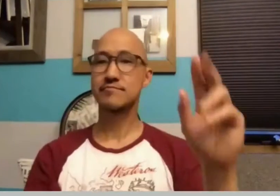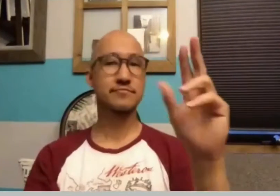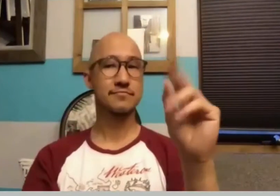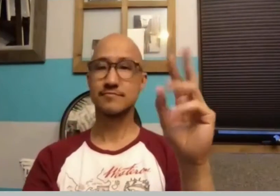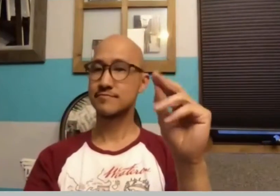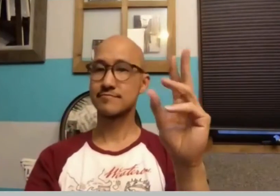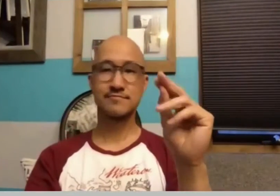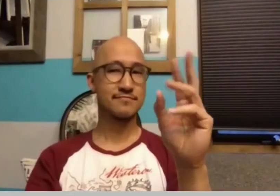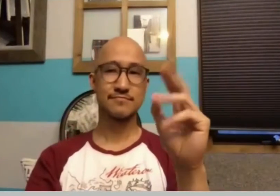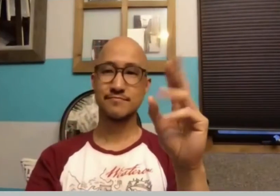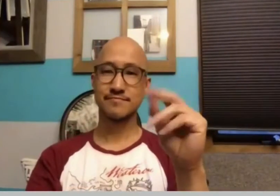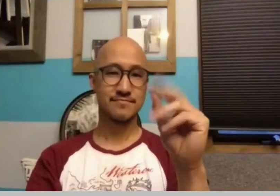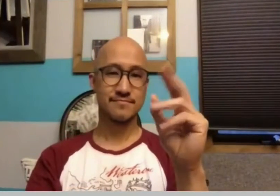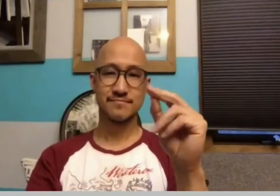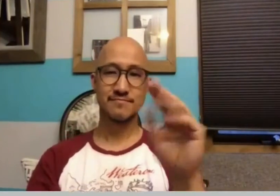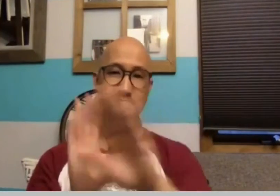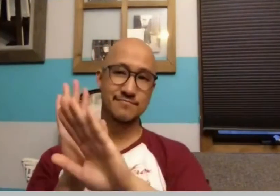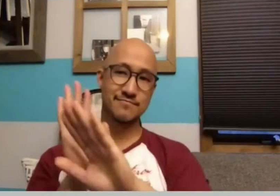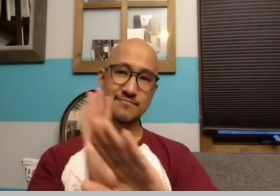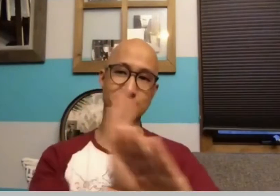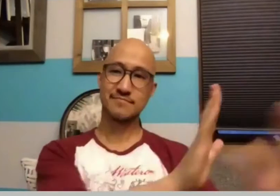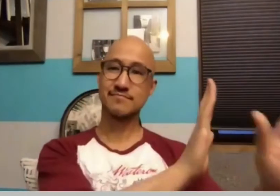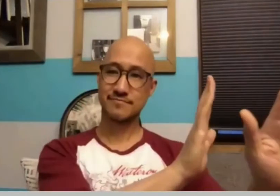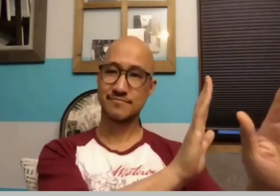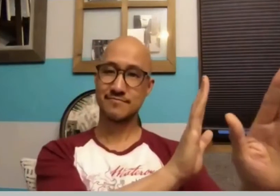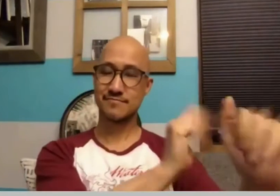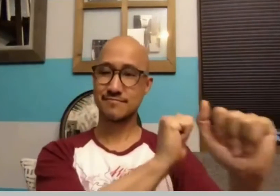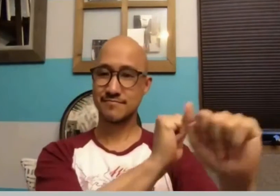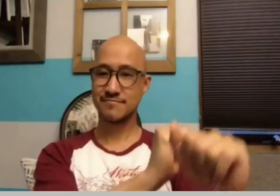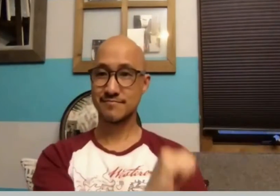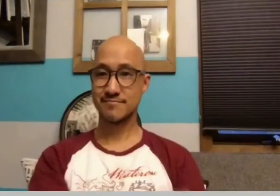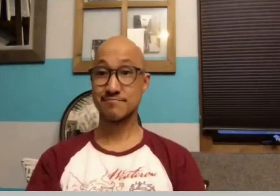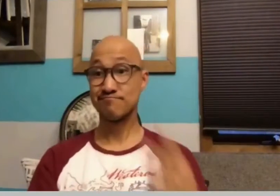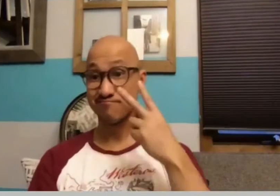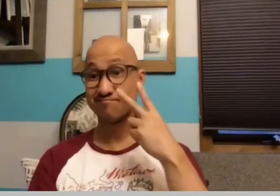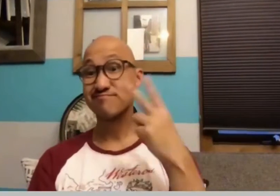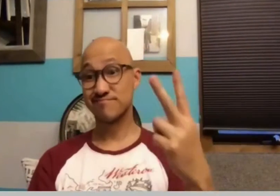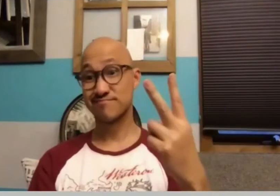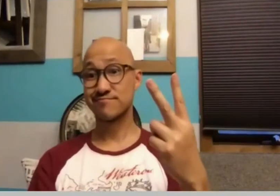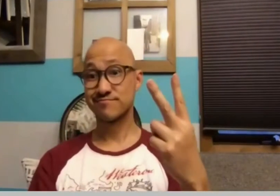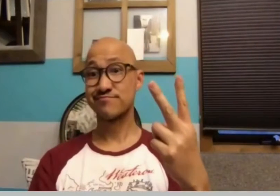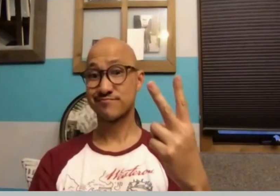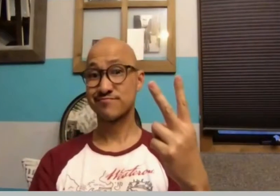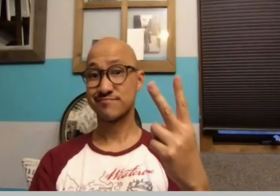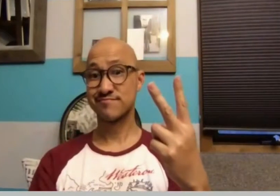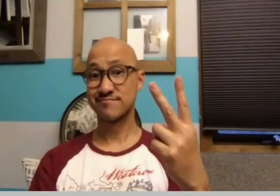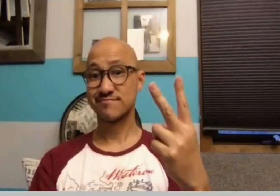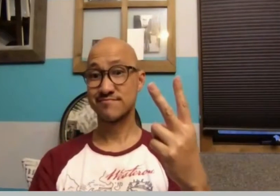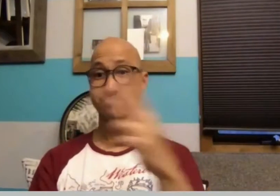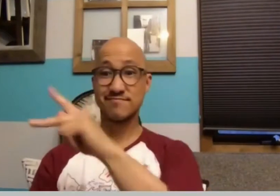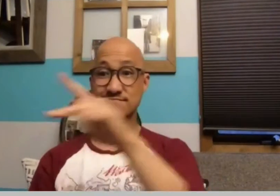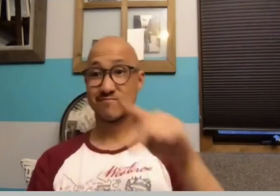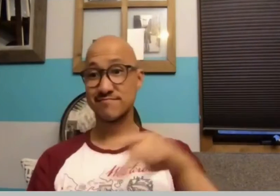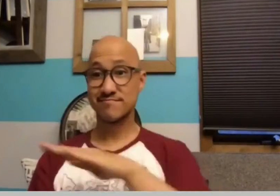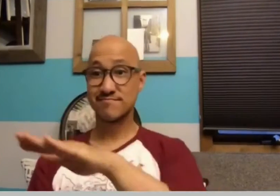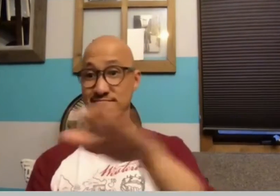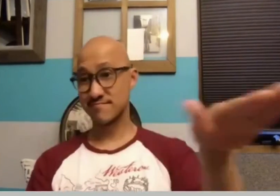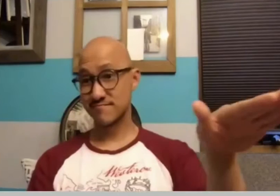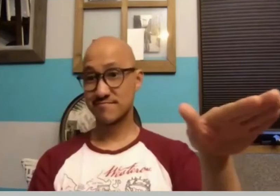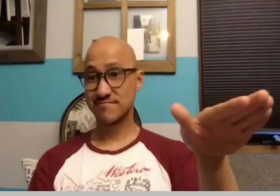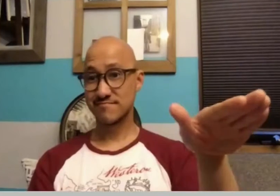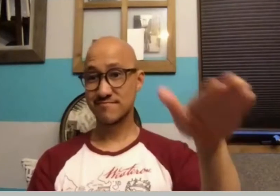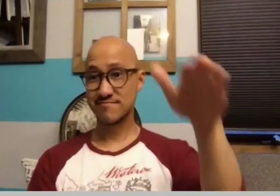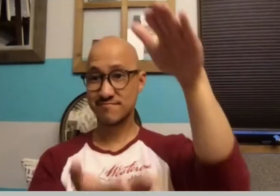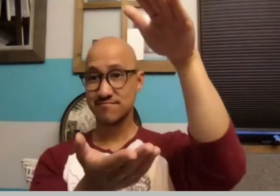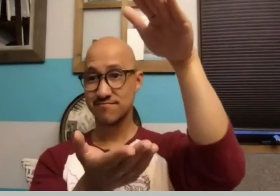loving it all kind of goes by the wayside. And we witnessed as the kingdoms of Israel just went through